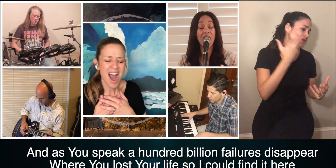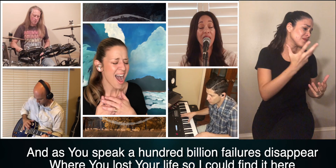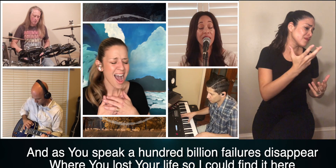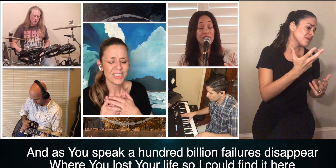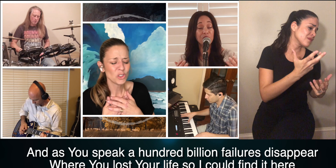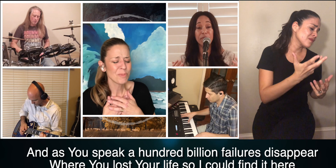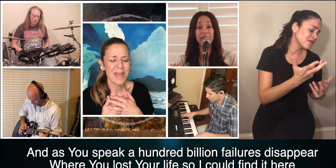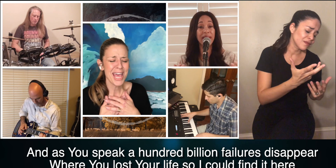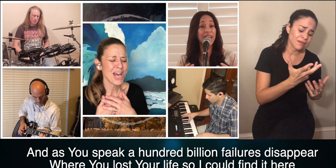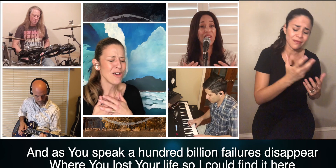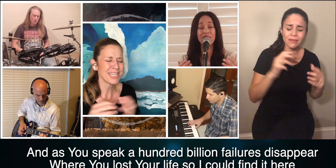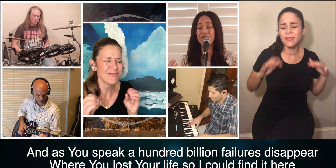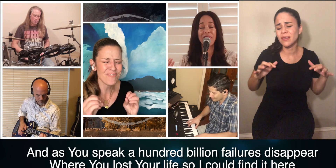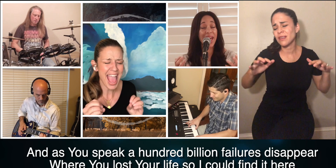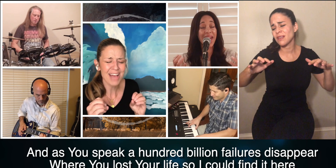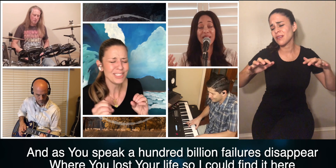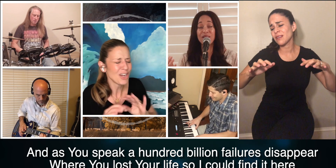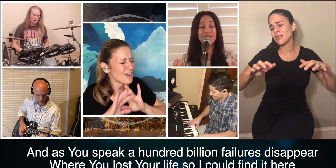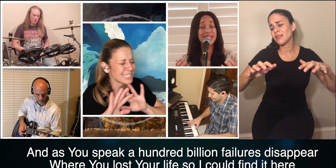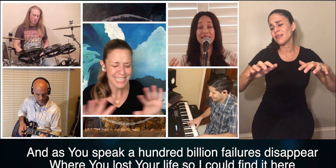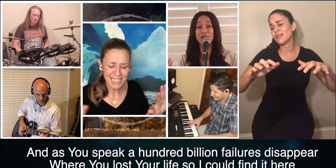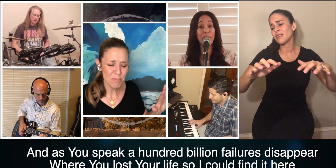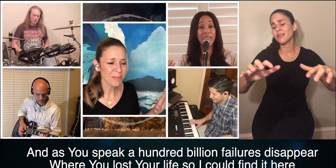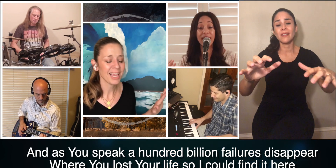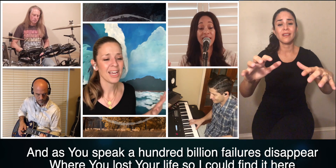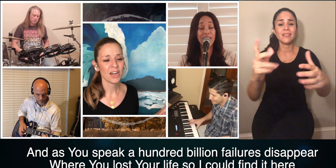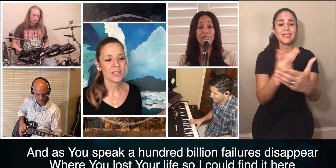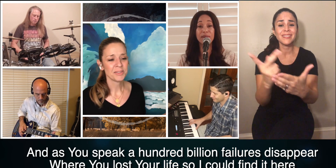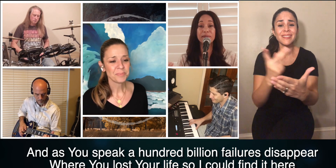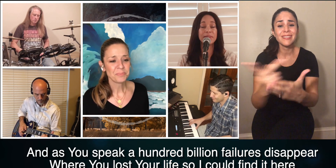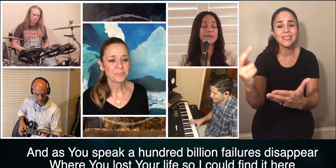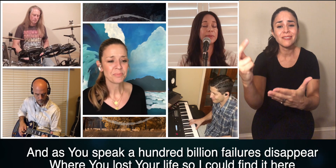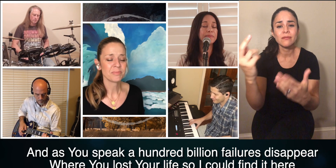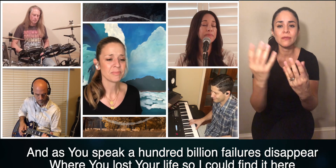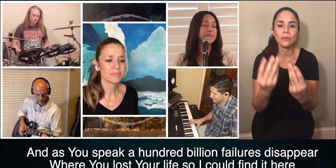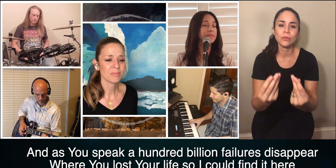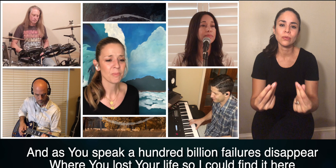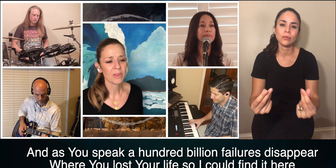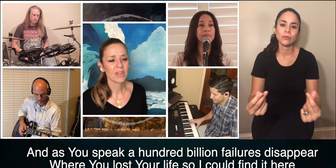a hundred billion failures disappear.